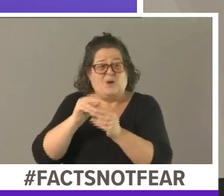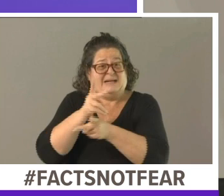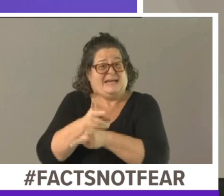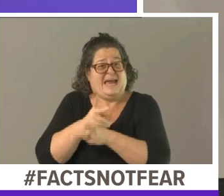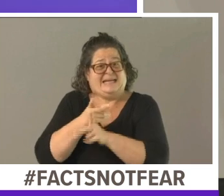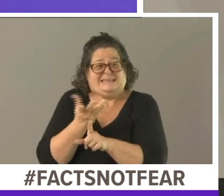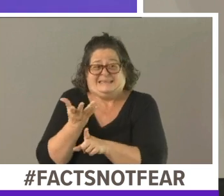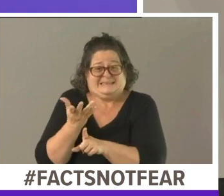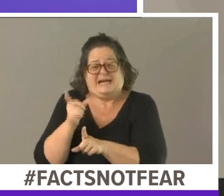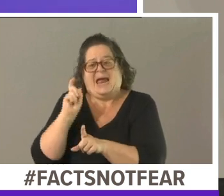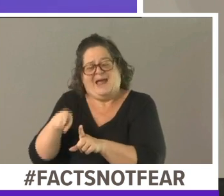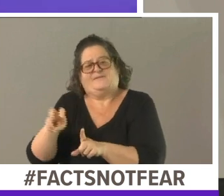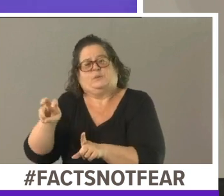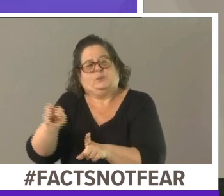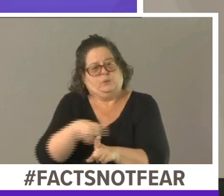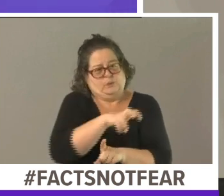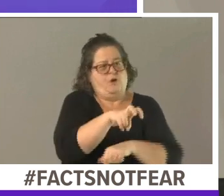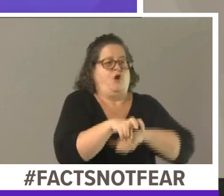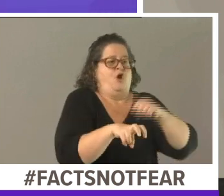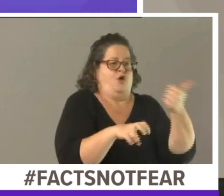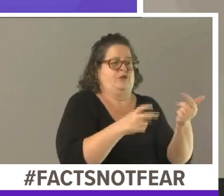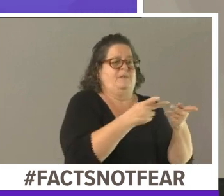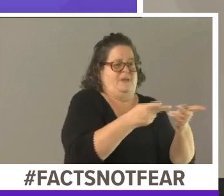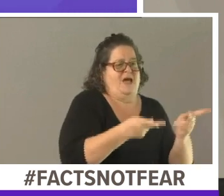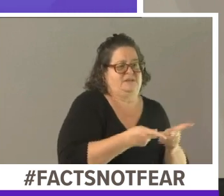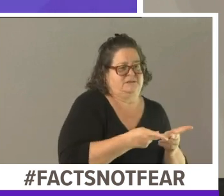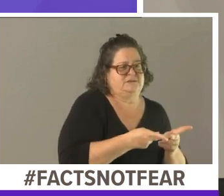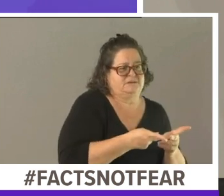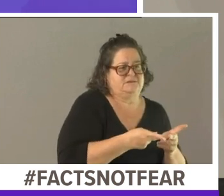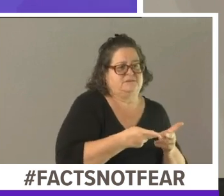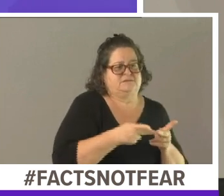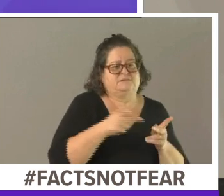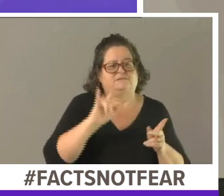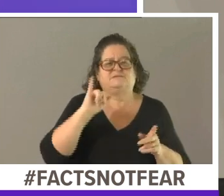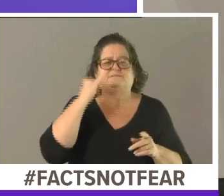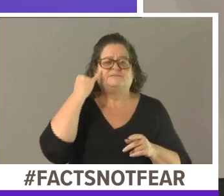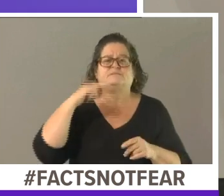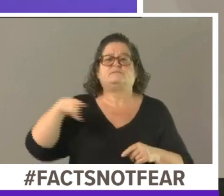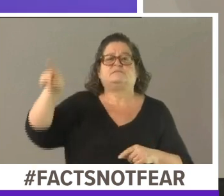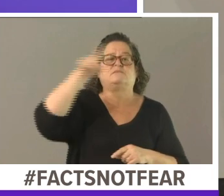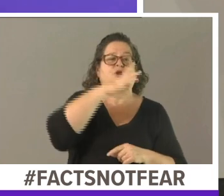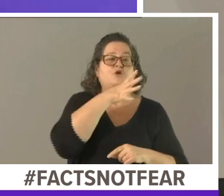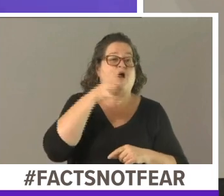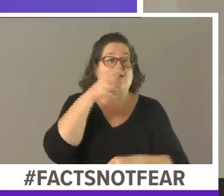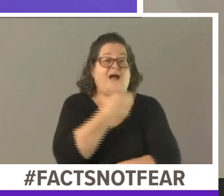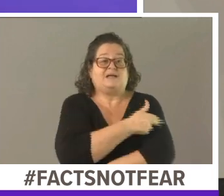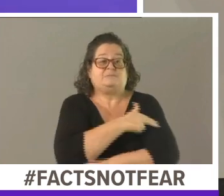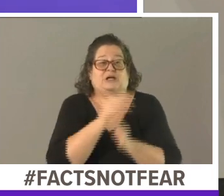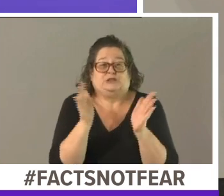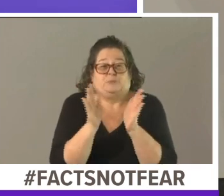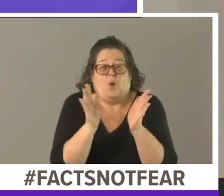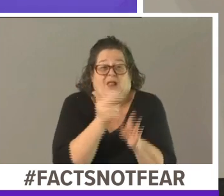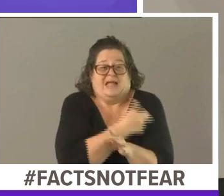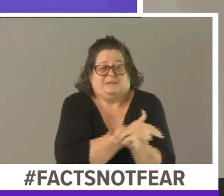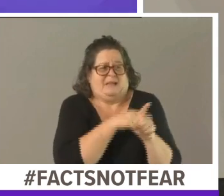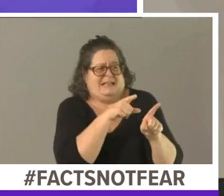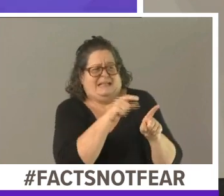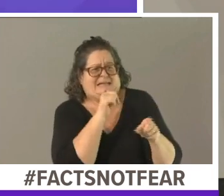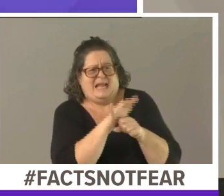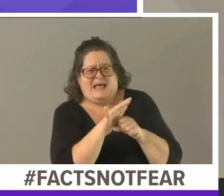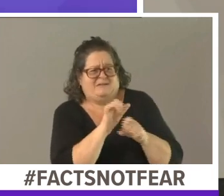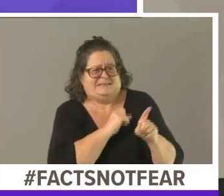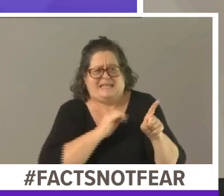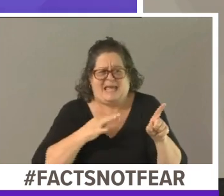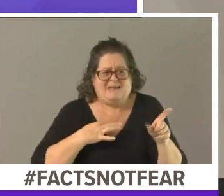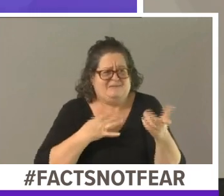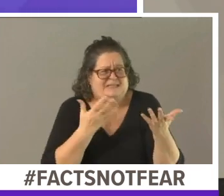areas, they told us if they had more staffing, they would be able to retain more of those high acuity patients. So they were prioritized,